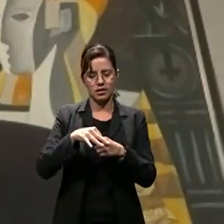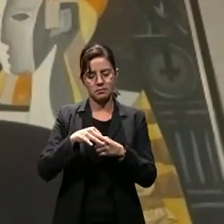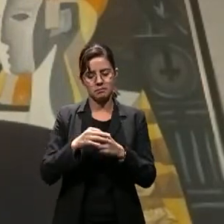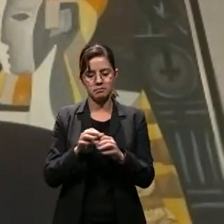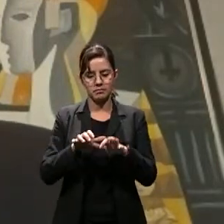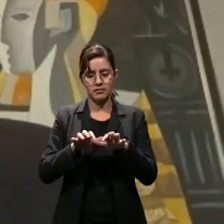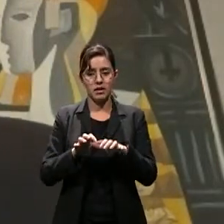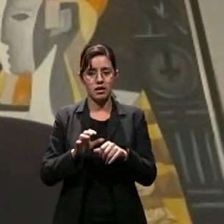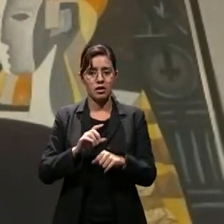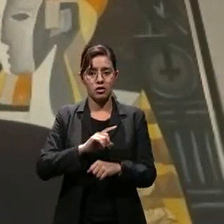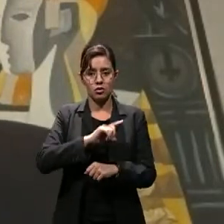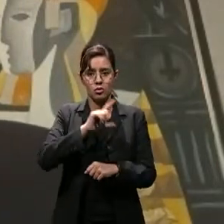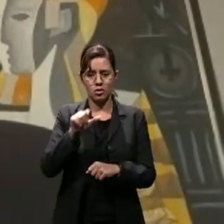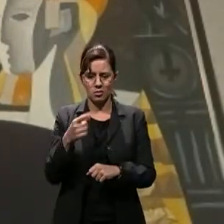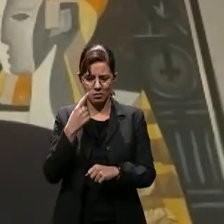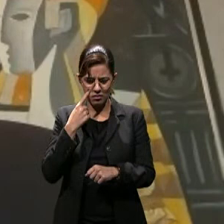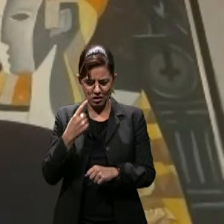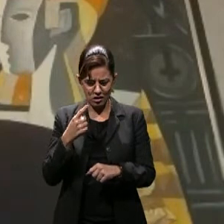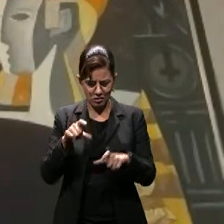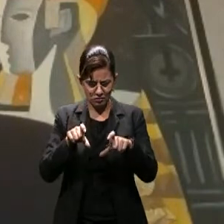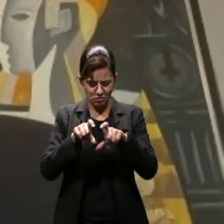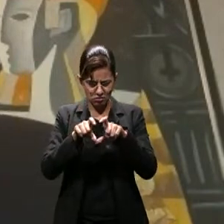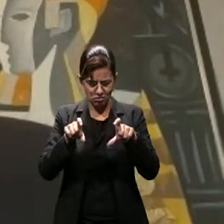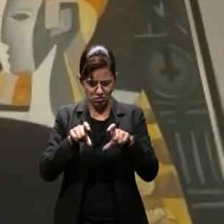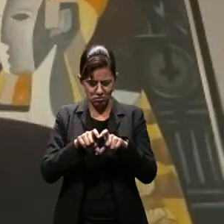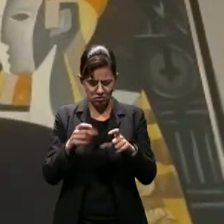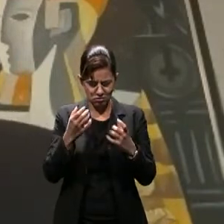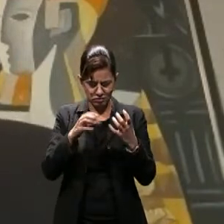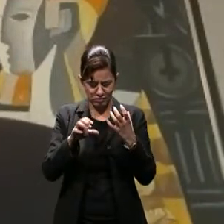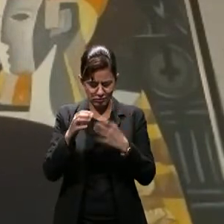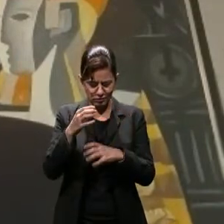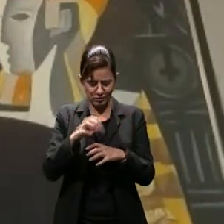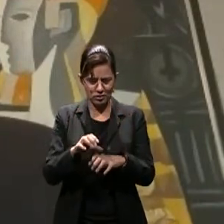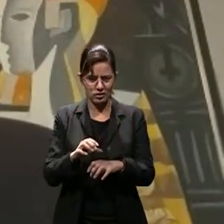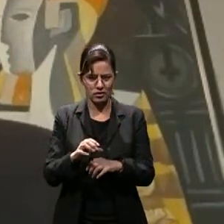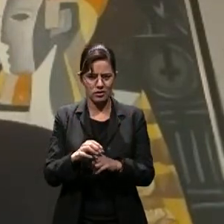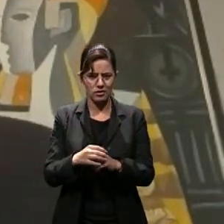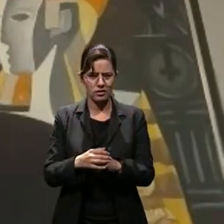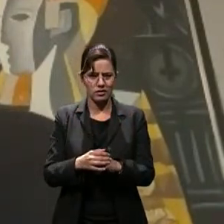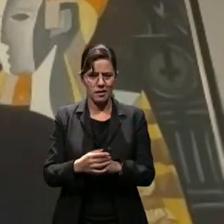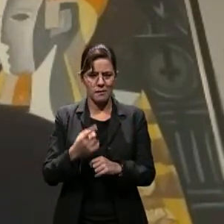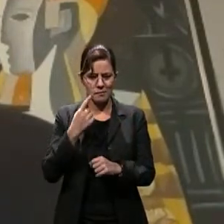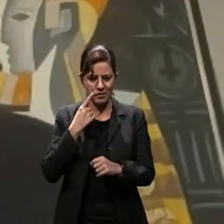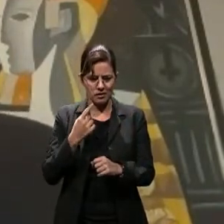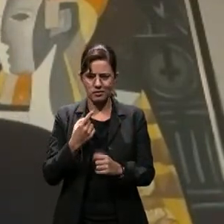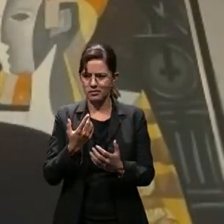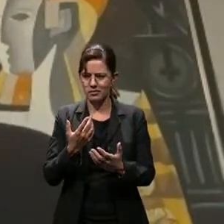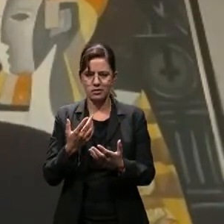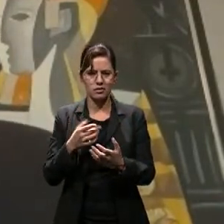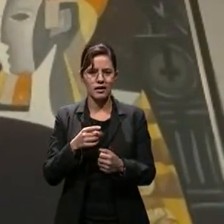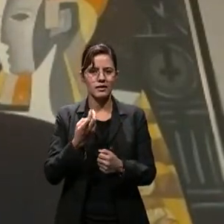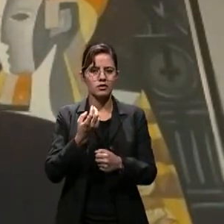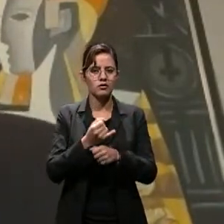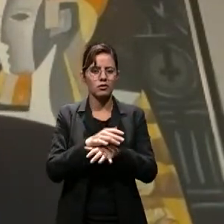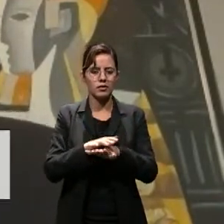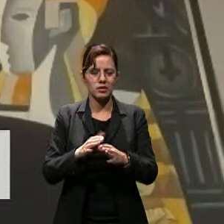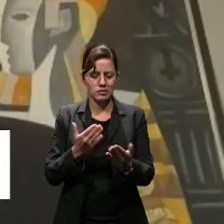script. You see various narratives, the same narratives. What are they?